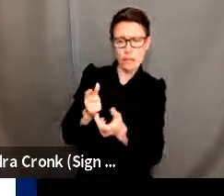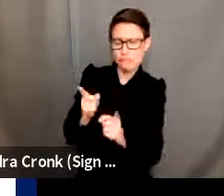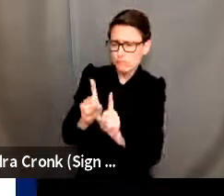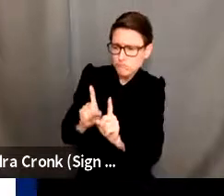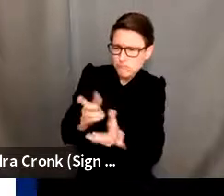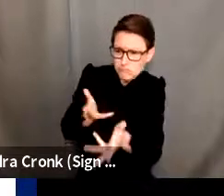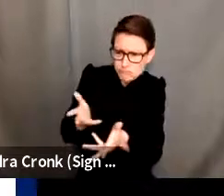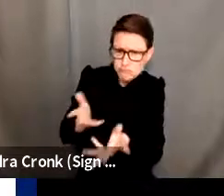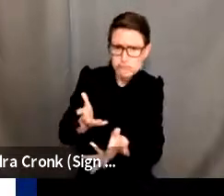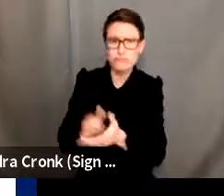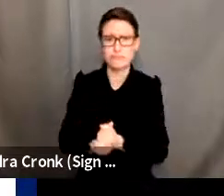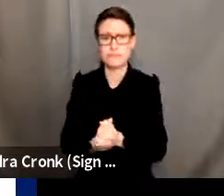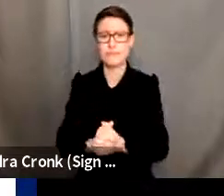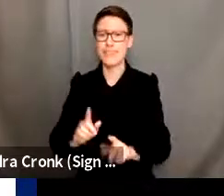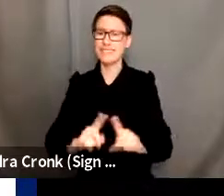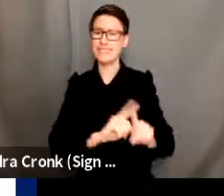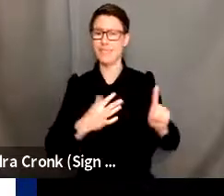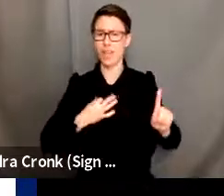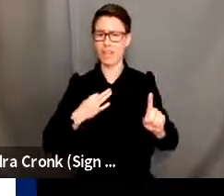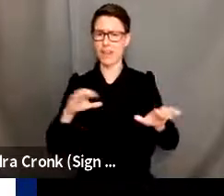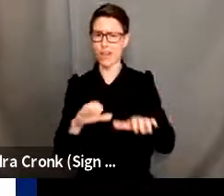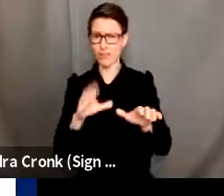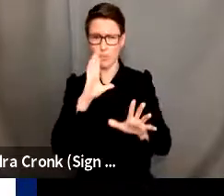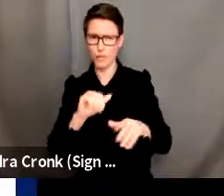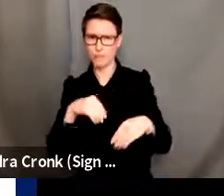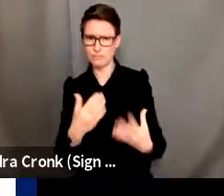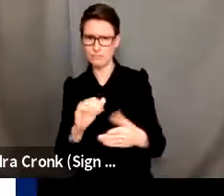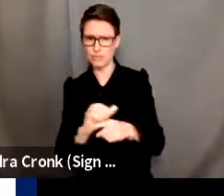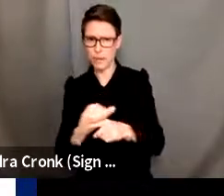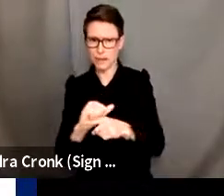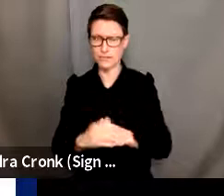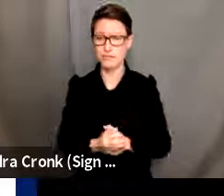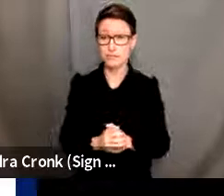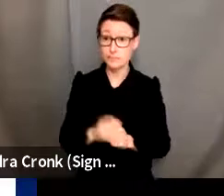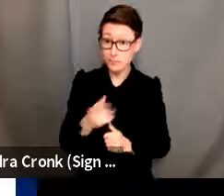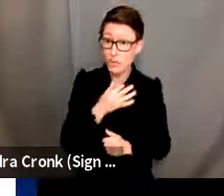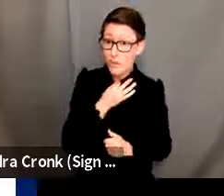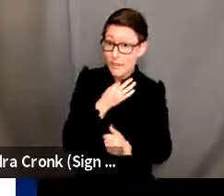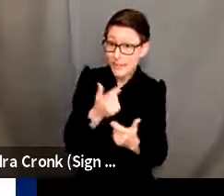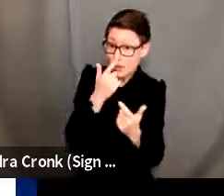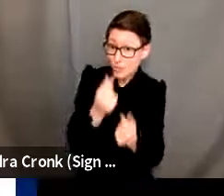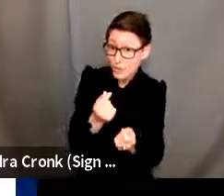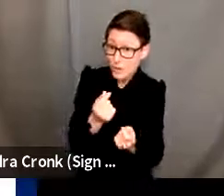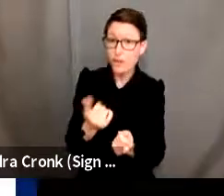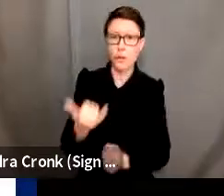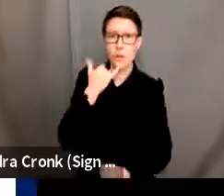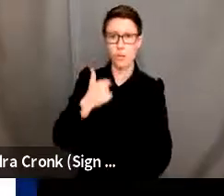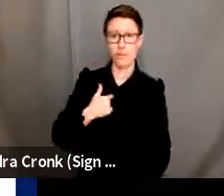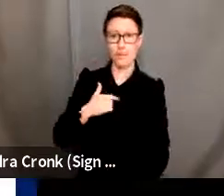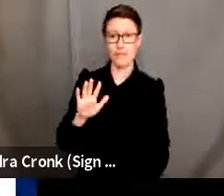will be trained on that as well. If you are interested, please call me at